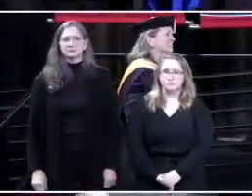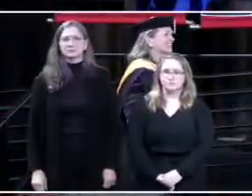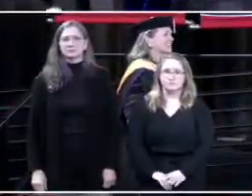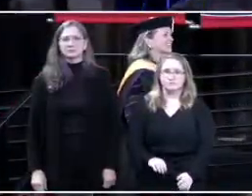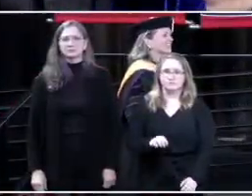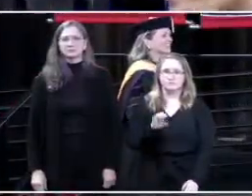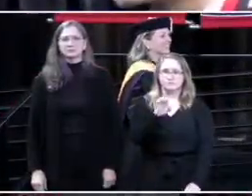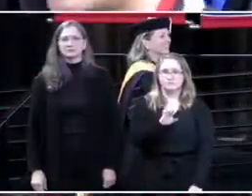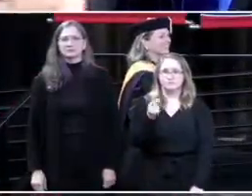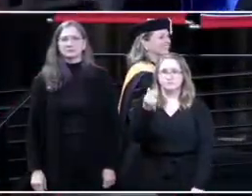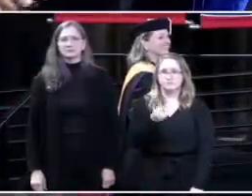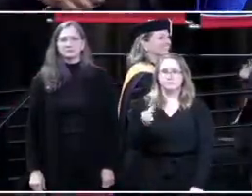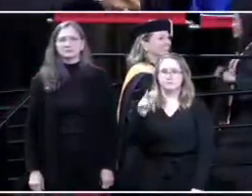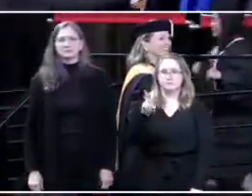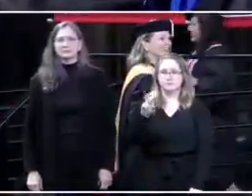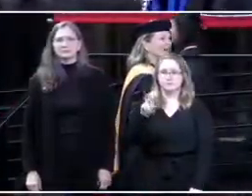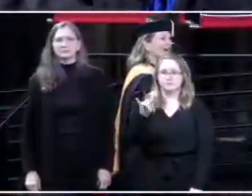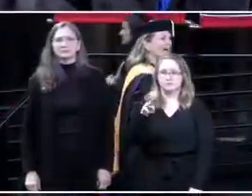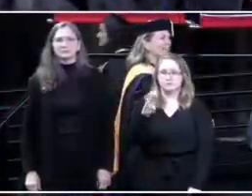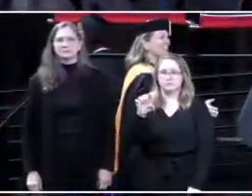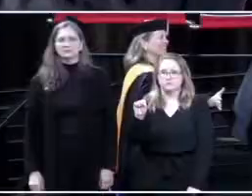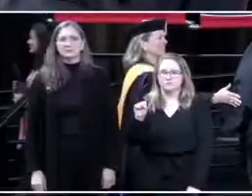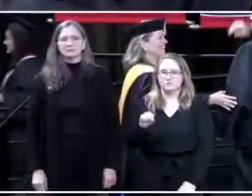Stephanie Gomez Cardenas.